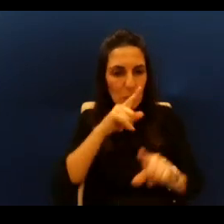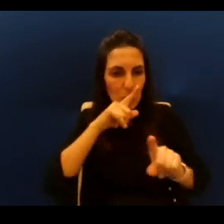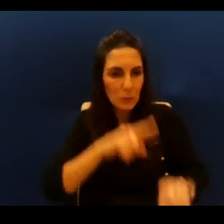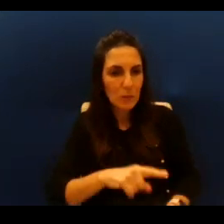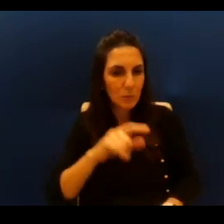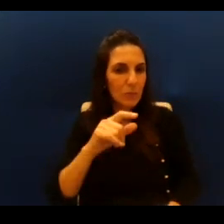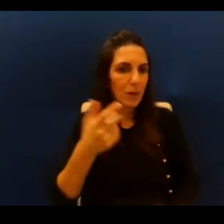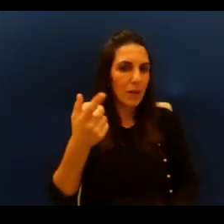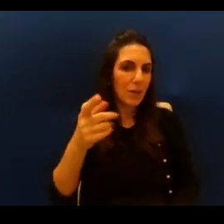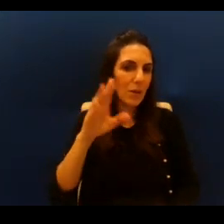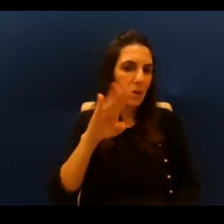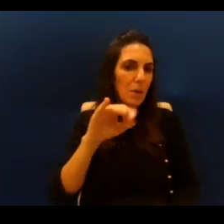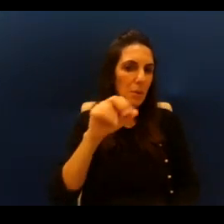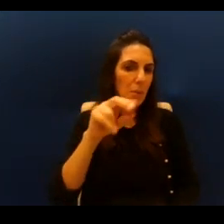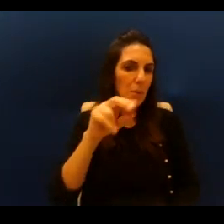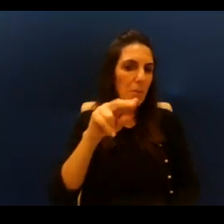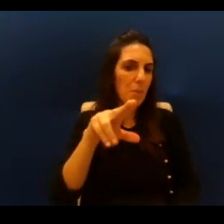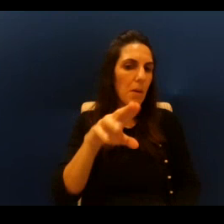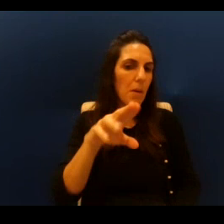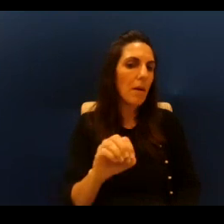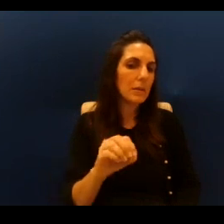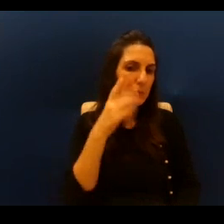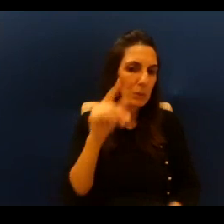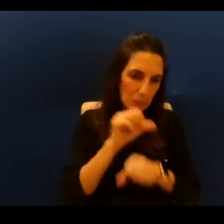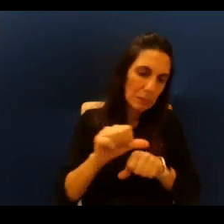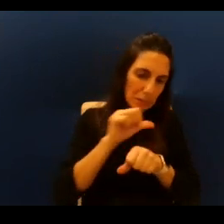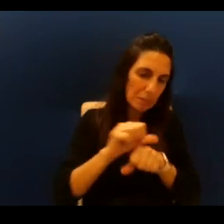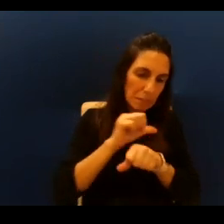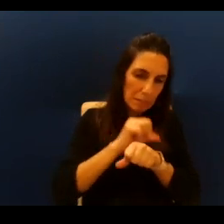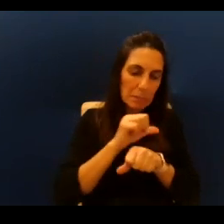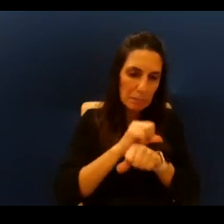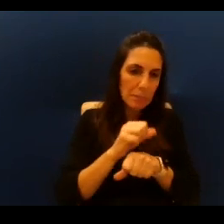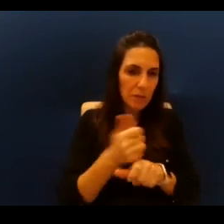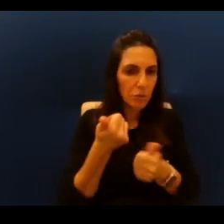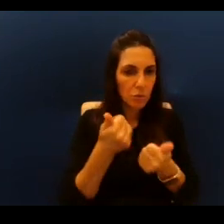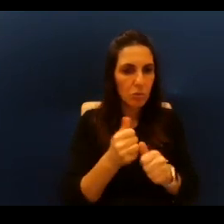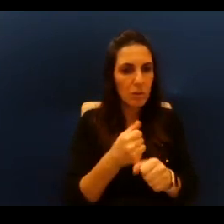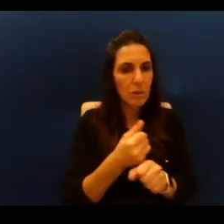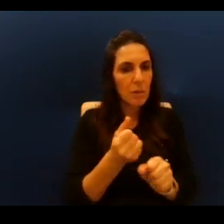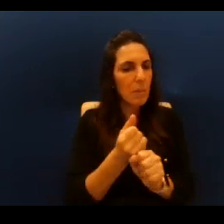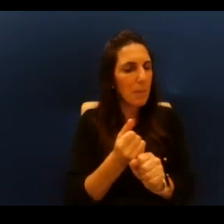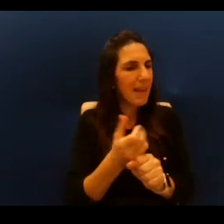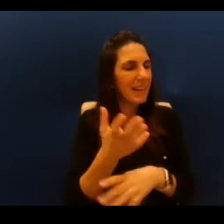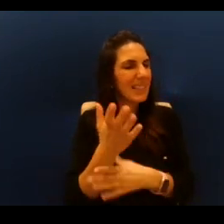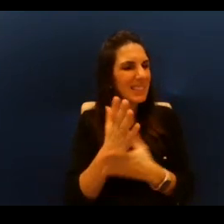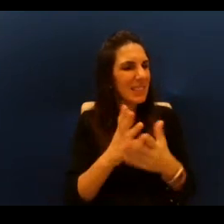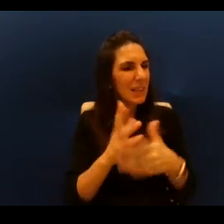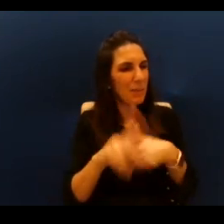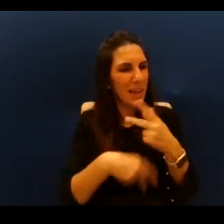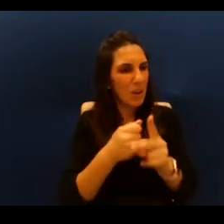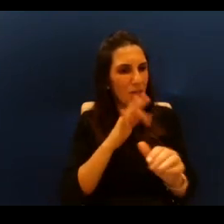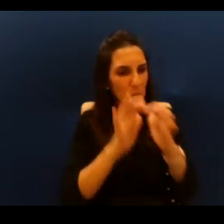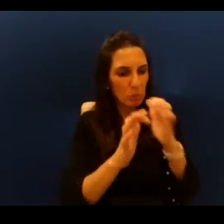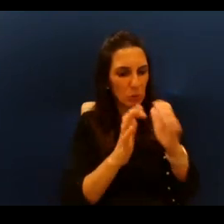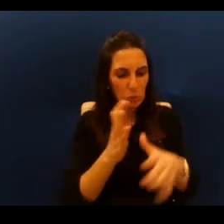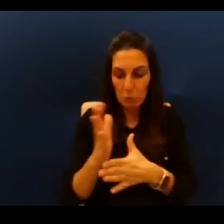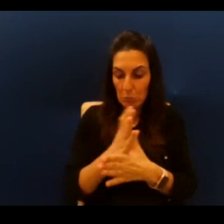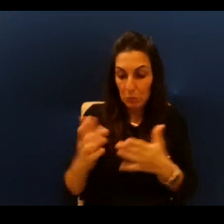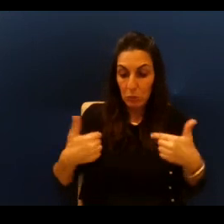our emails, and she worked tirelessly to try to create a sense of communication between us and